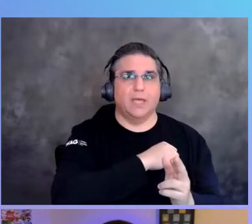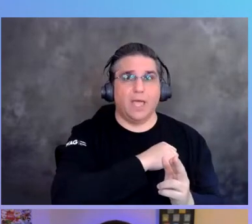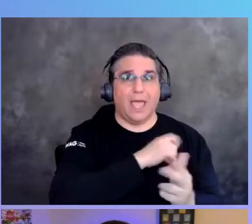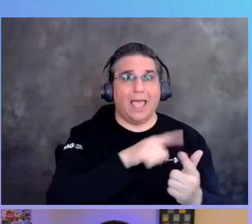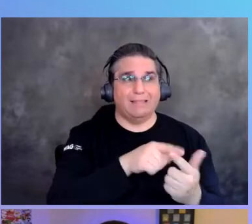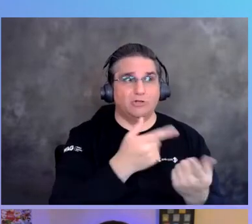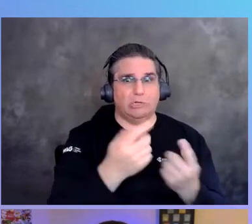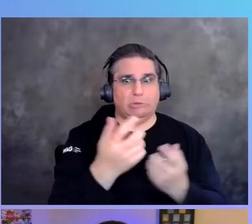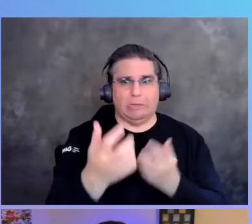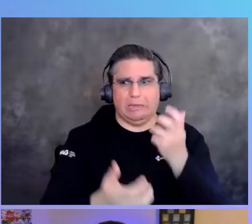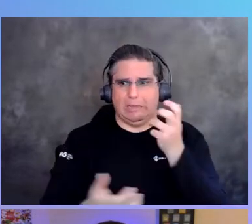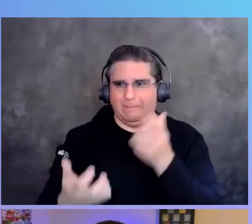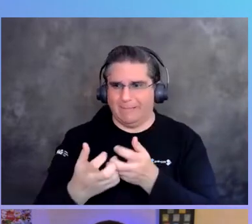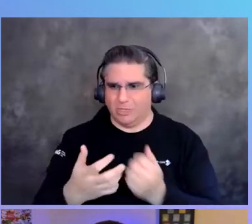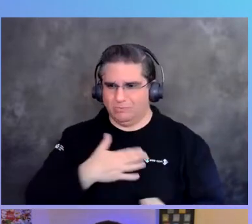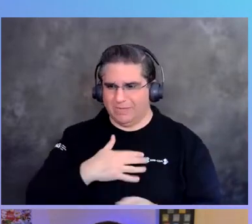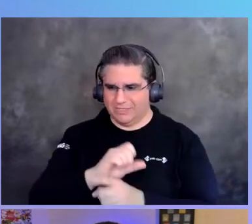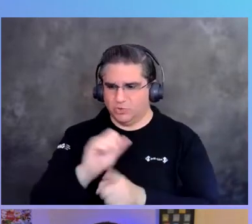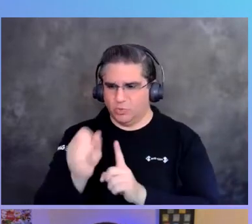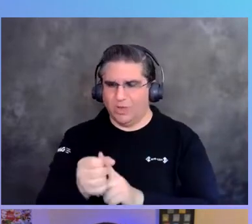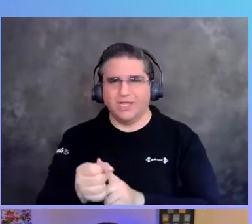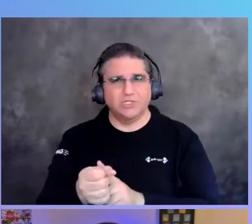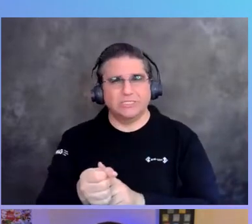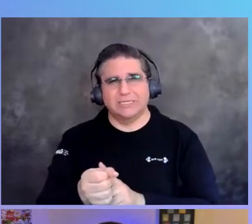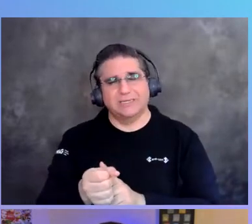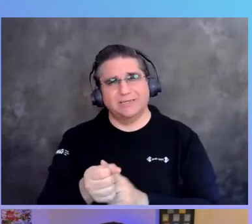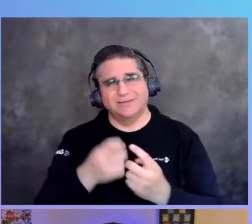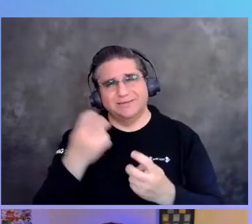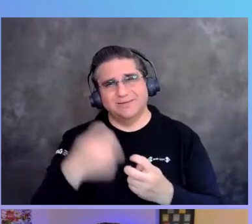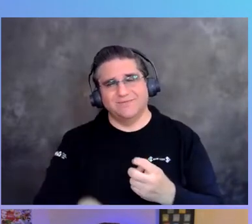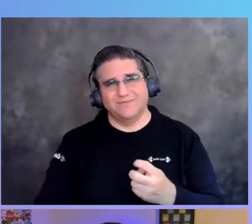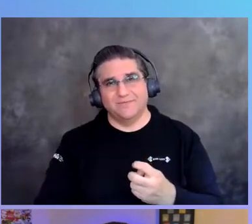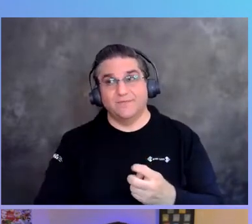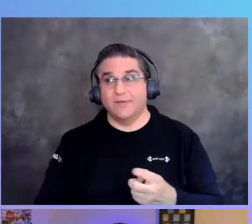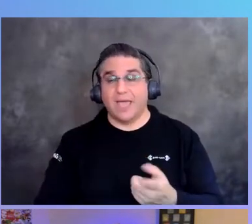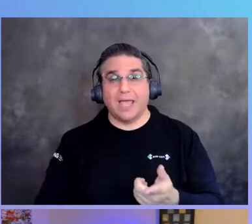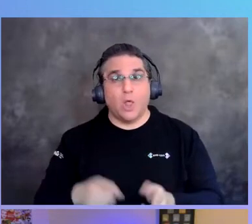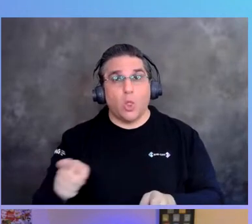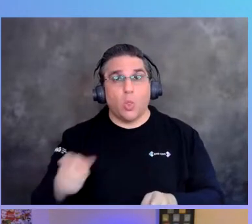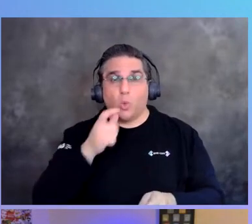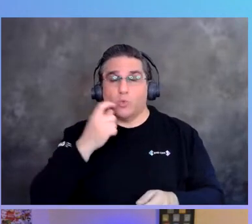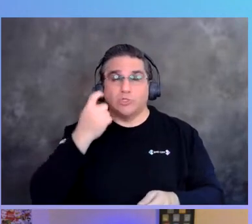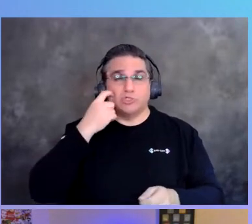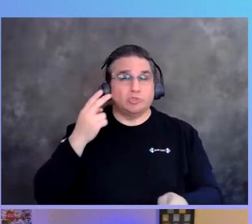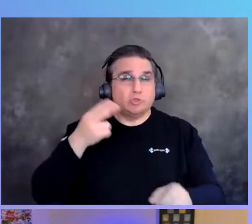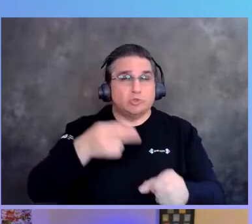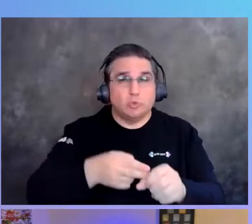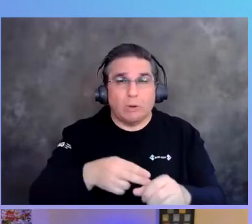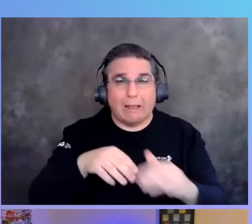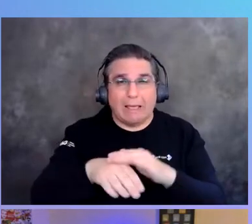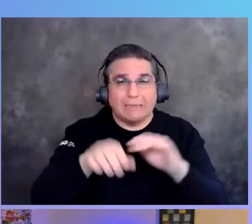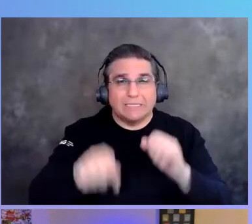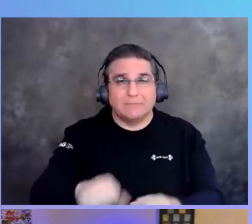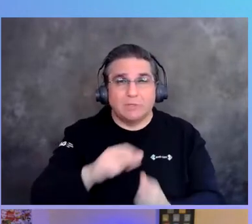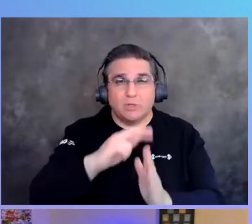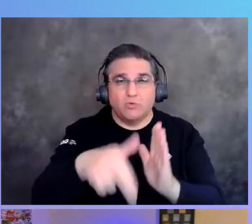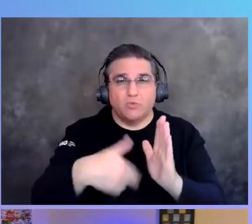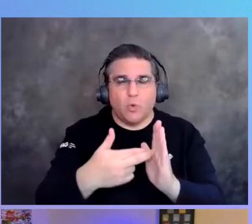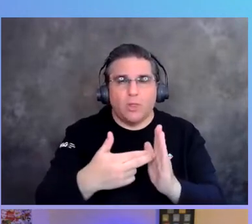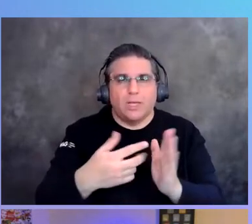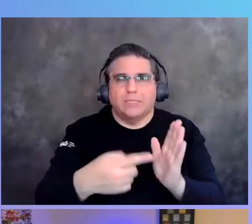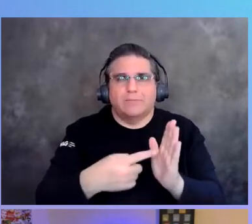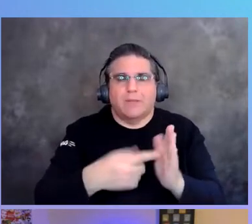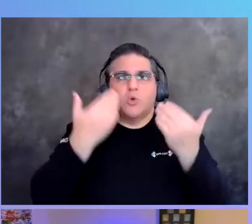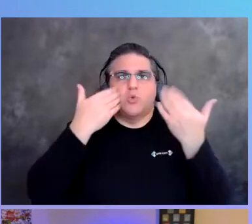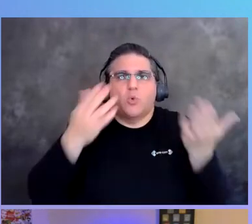their particular situation. Even worse, people starting out might not even know what questions to ask in order to get started. This